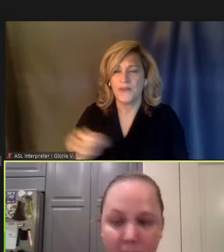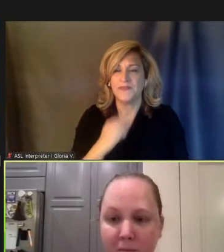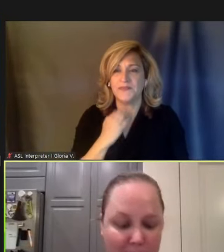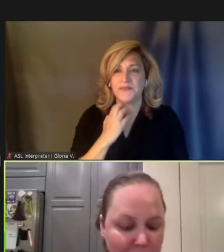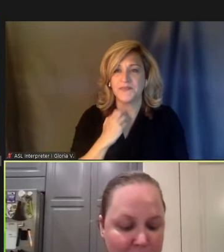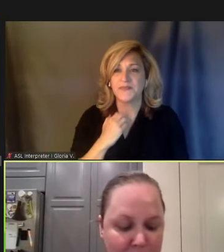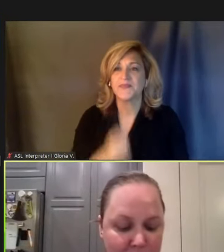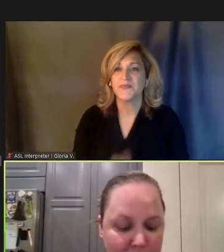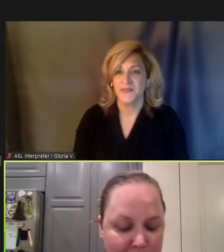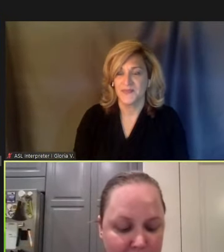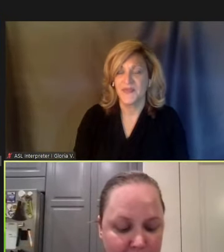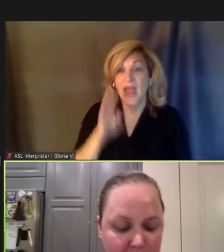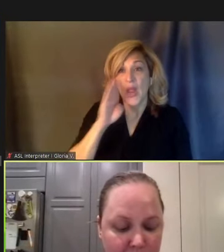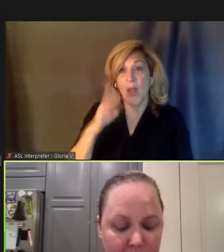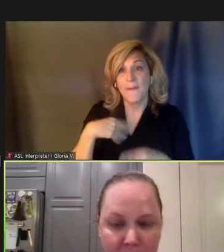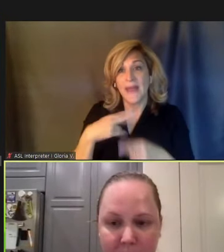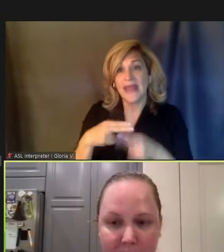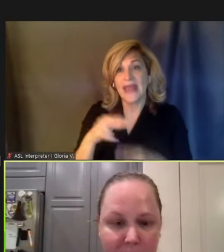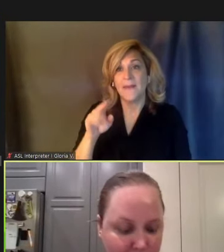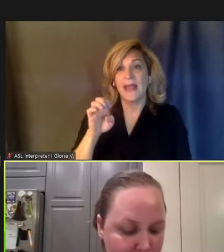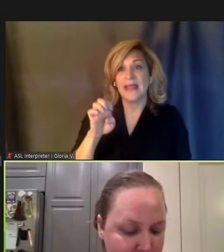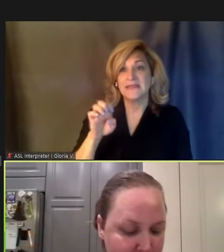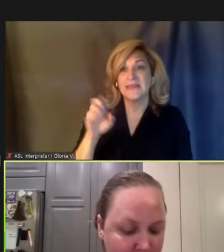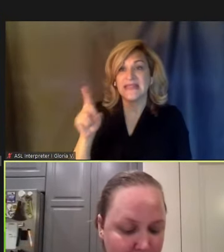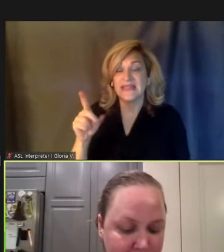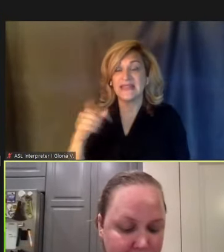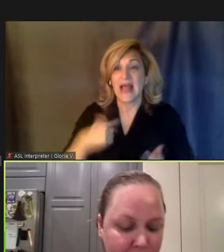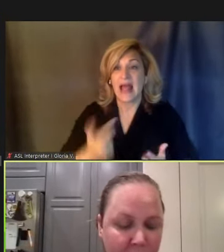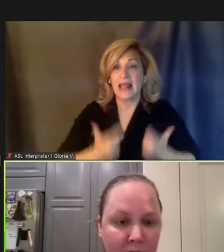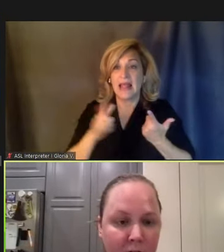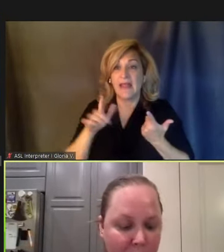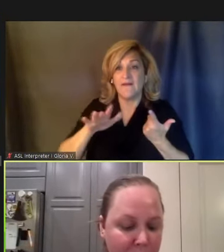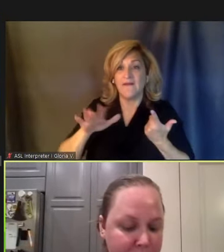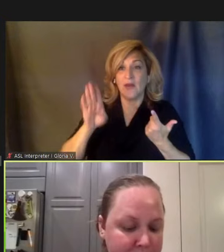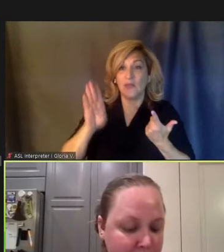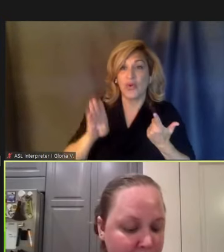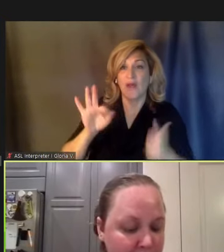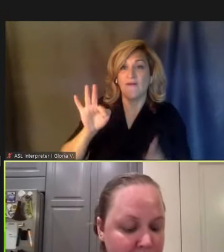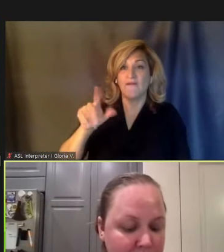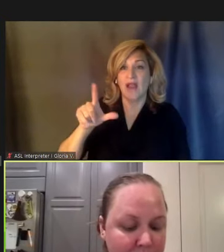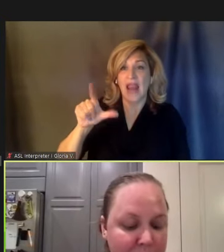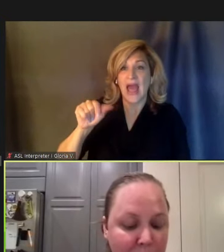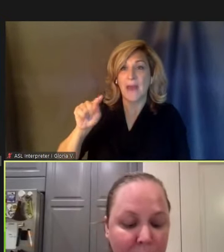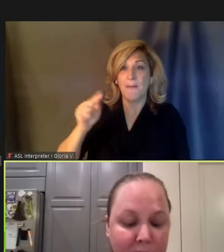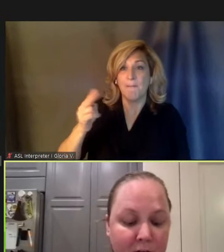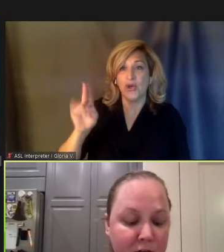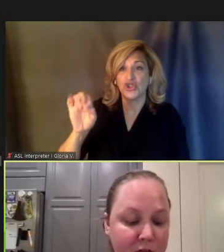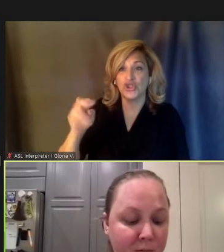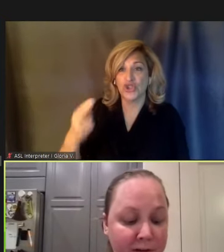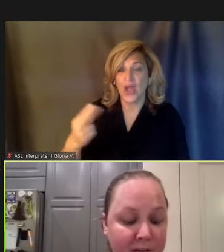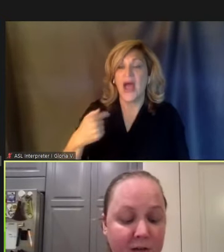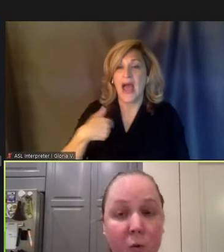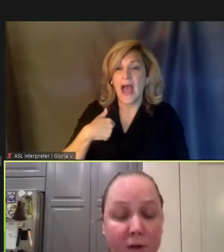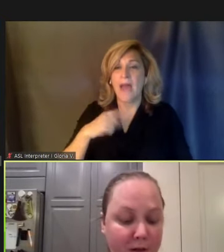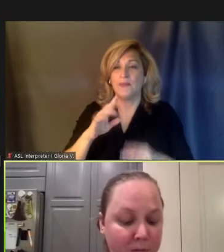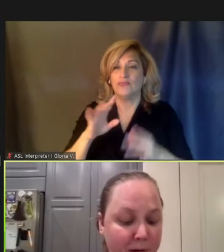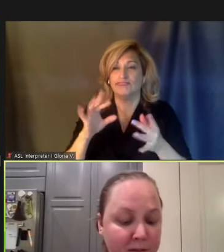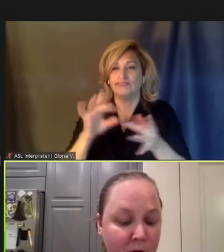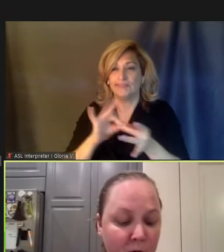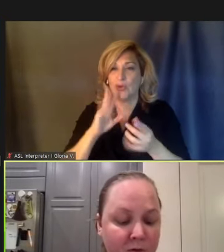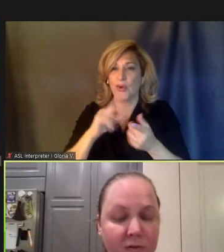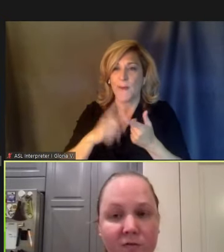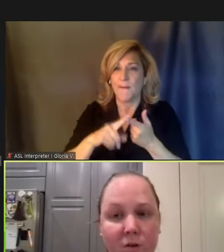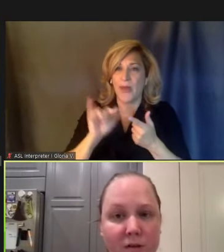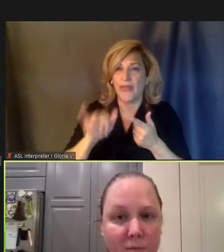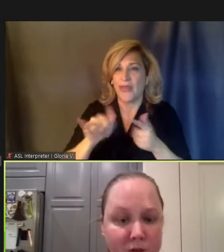Hello, my name is Elizabeth Dennis, and I live in Flatbush in Brooklyn. I'm here to speak to the need to implement congestion pricing as quickly as